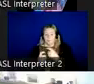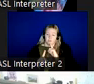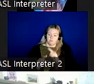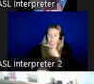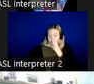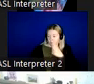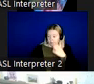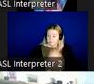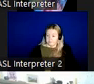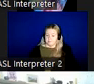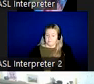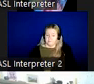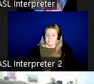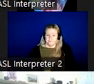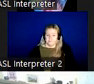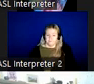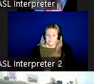Sandra.